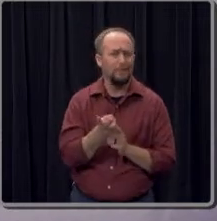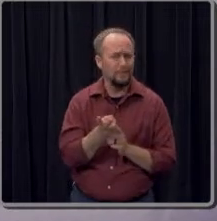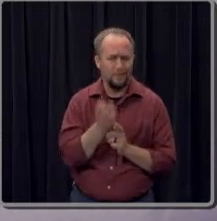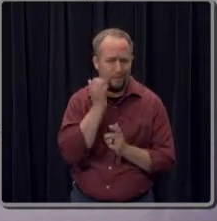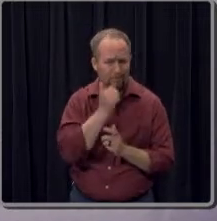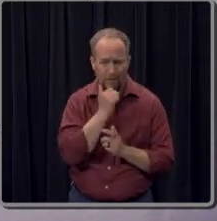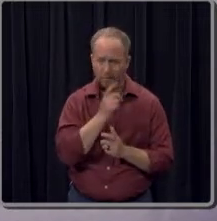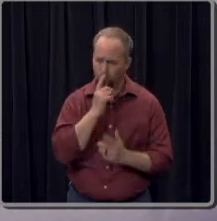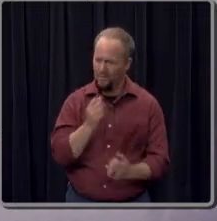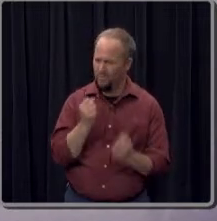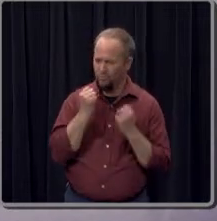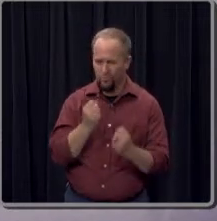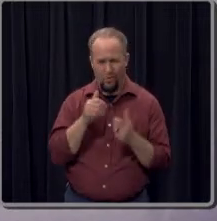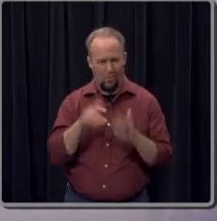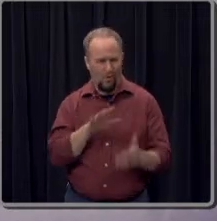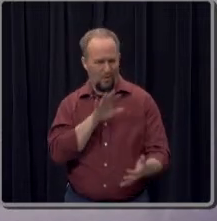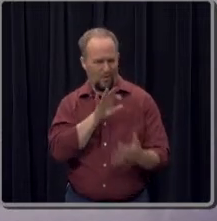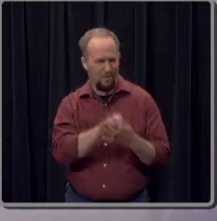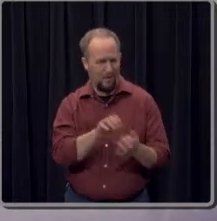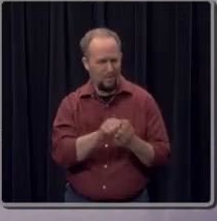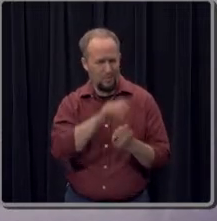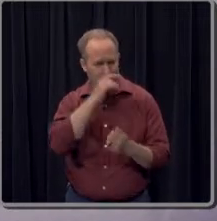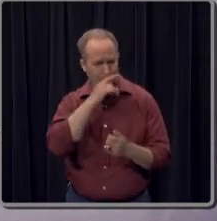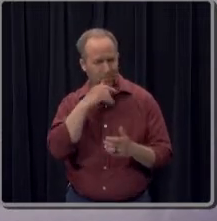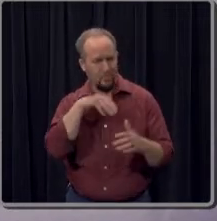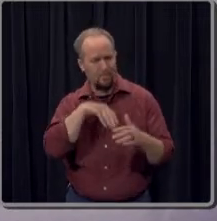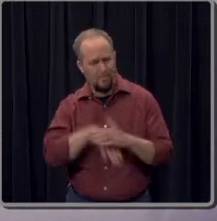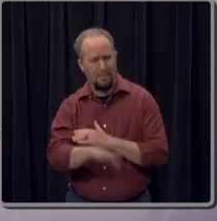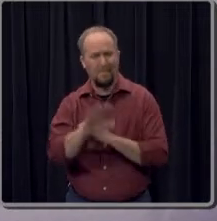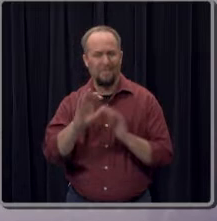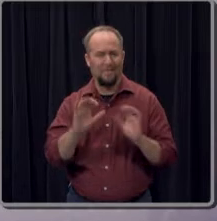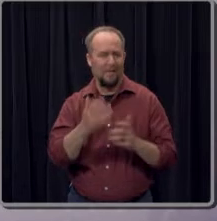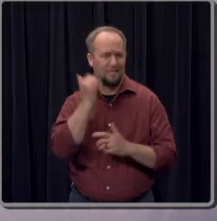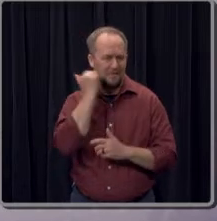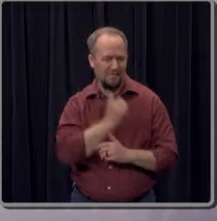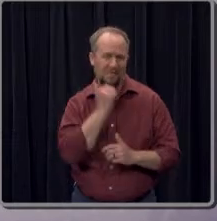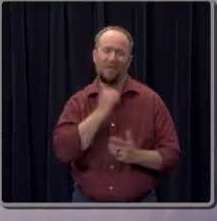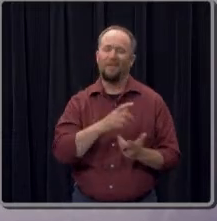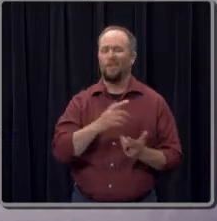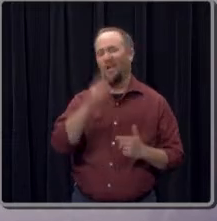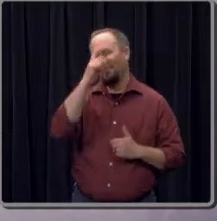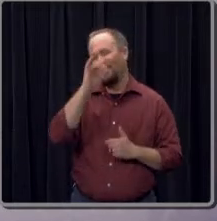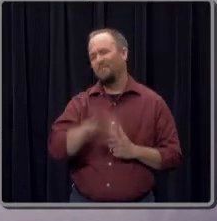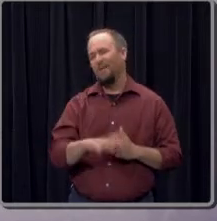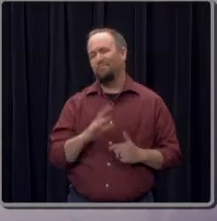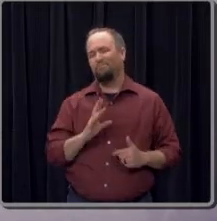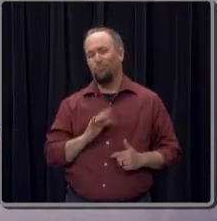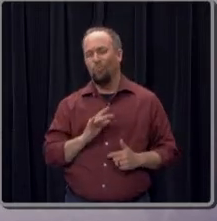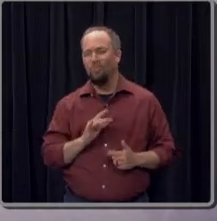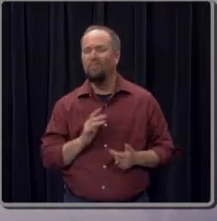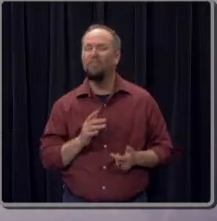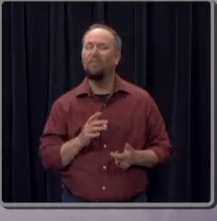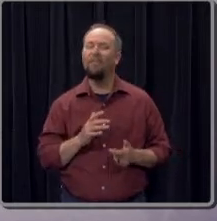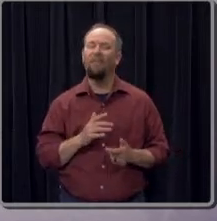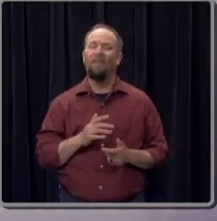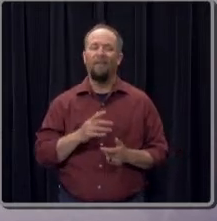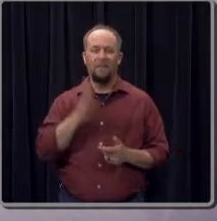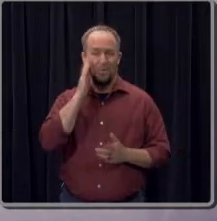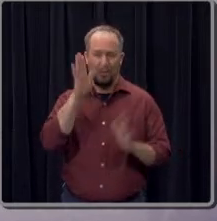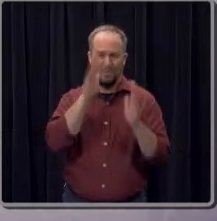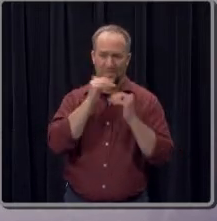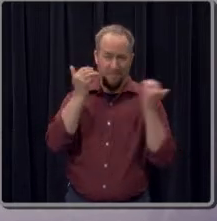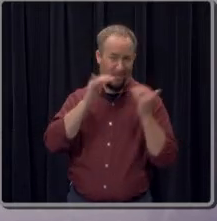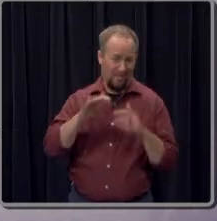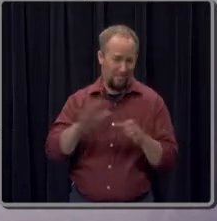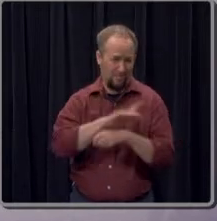such a powerful way to connect with kids just as they walk in the door each and every day. So I just thought that was so cool. And, he smiled like that the